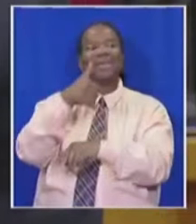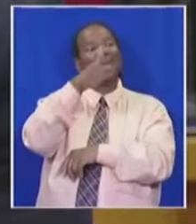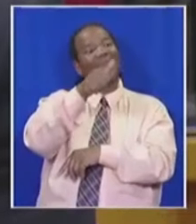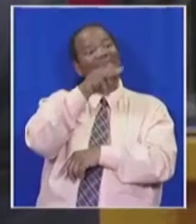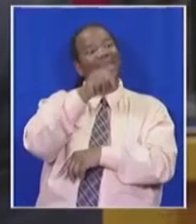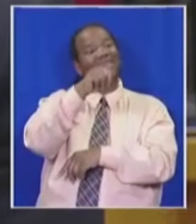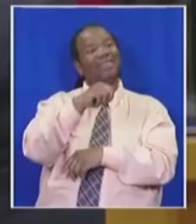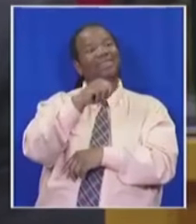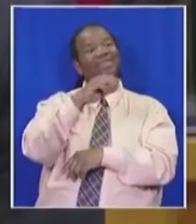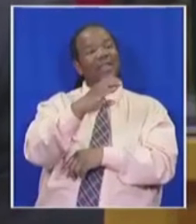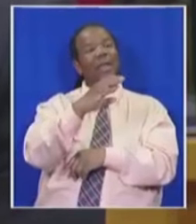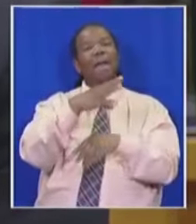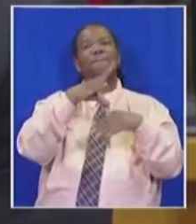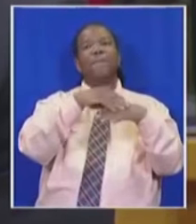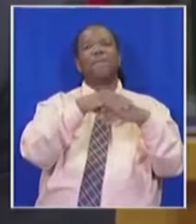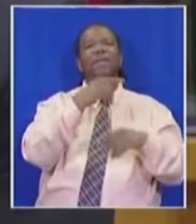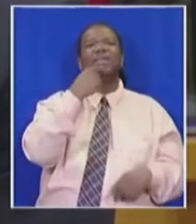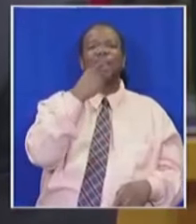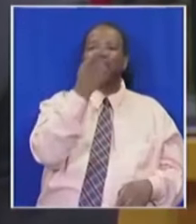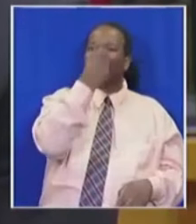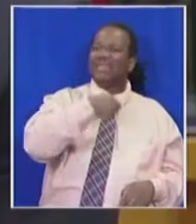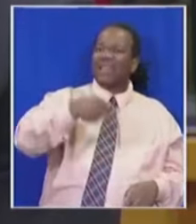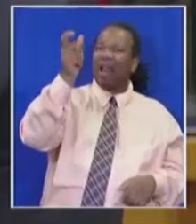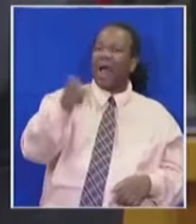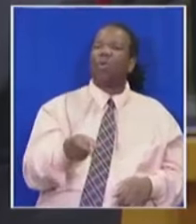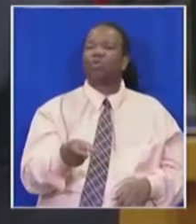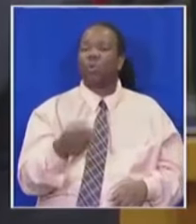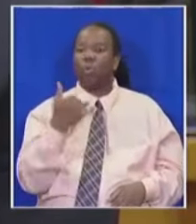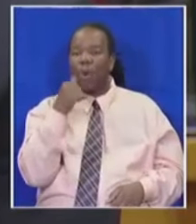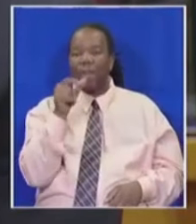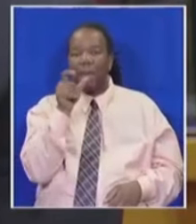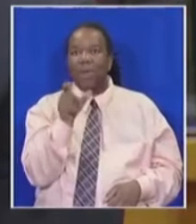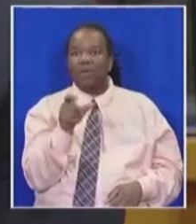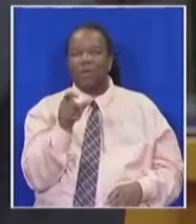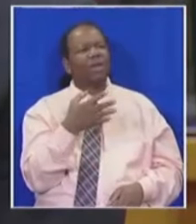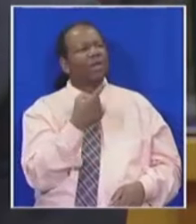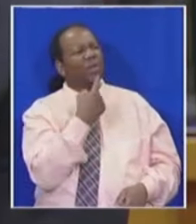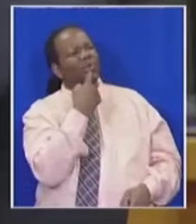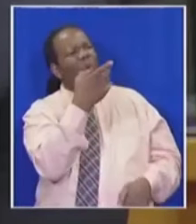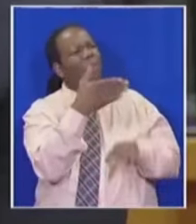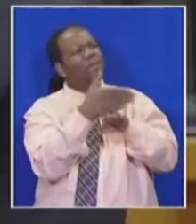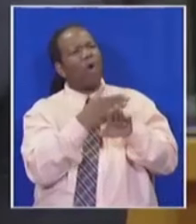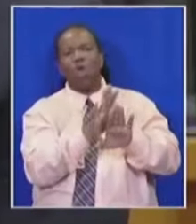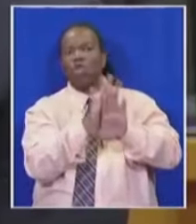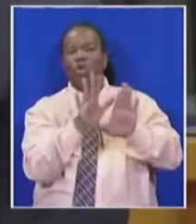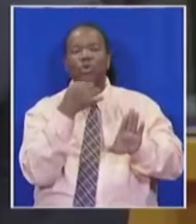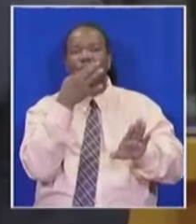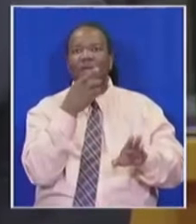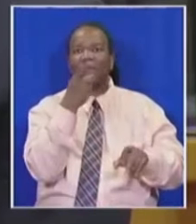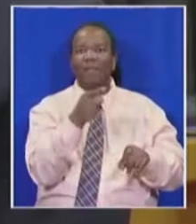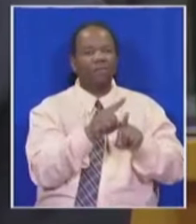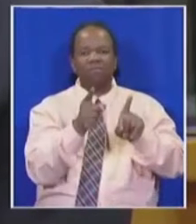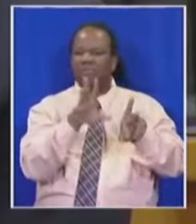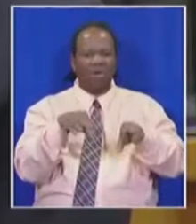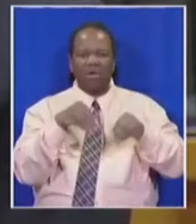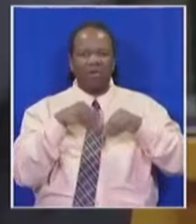is repeatedly shouting sellout when the speaker is speaking. She's been warned about this before, and I'm not going to allow members to